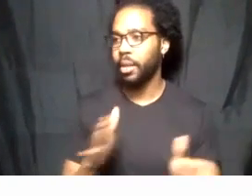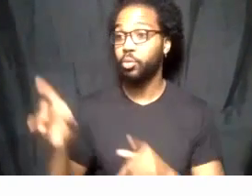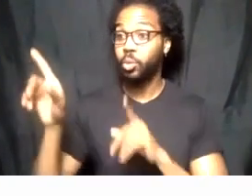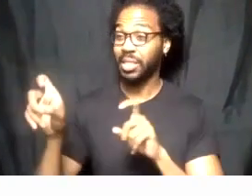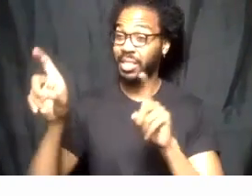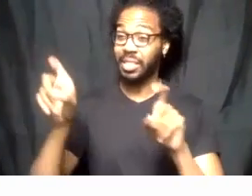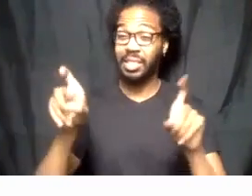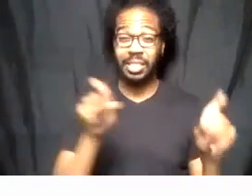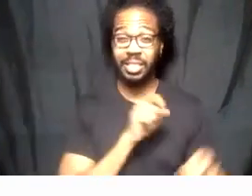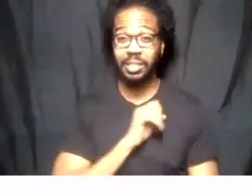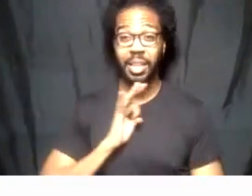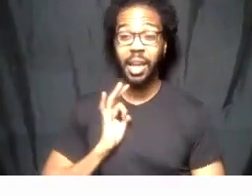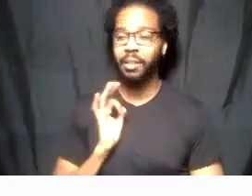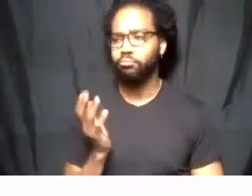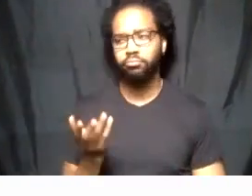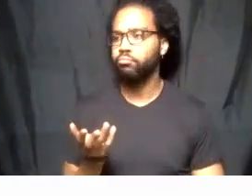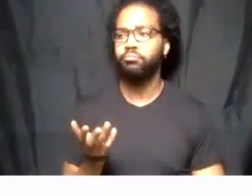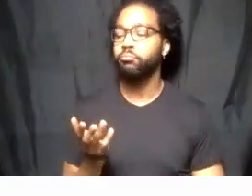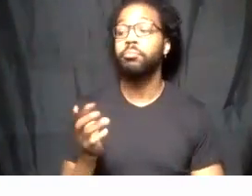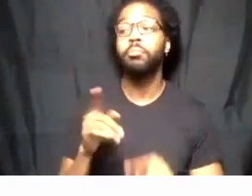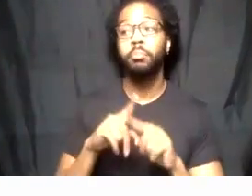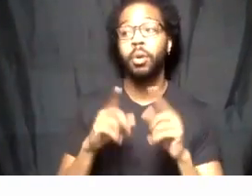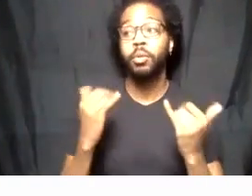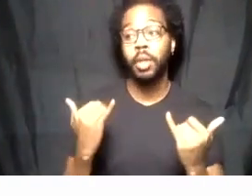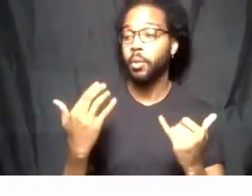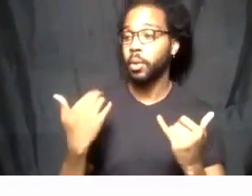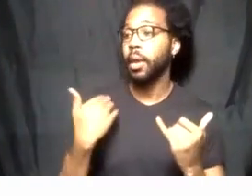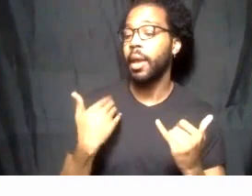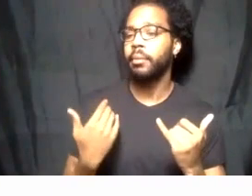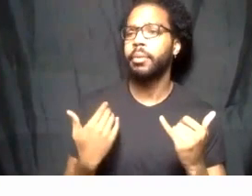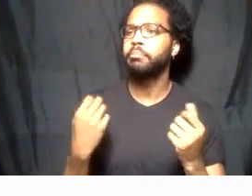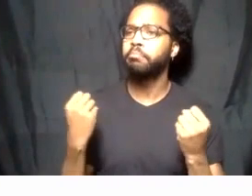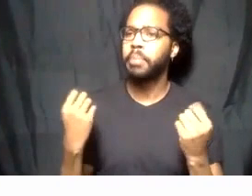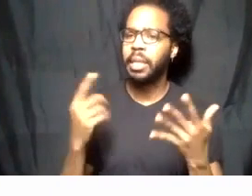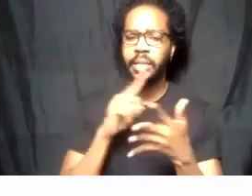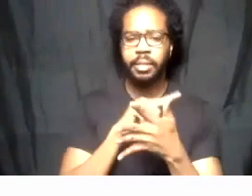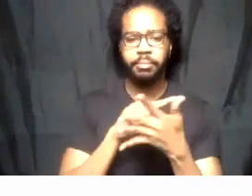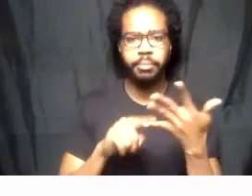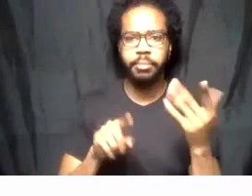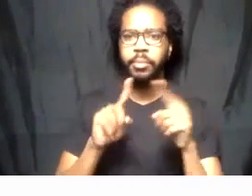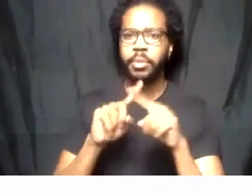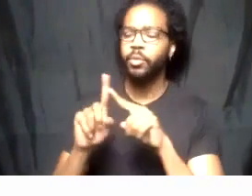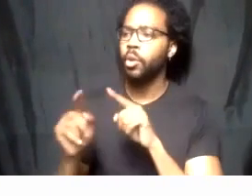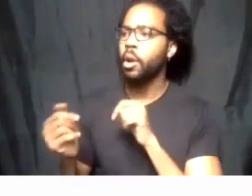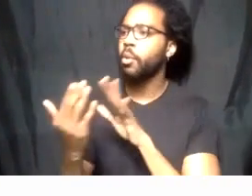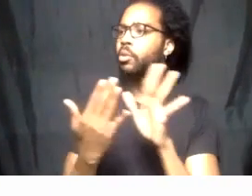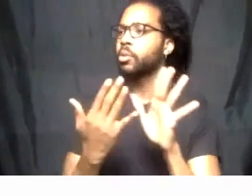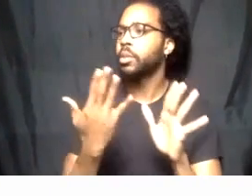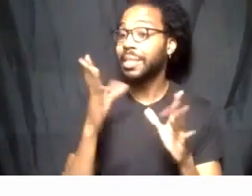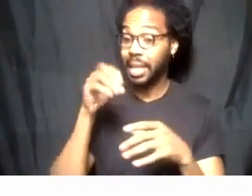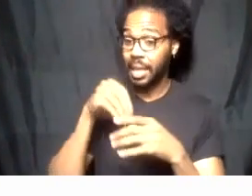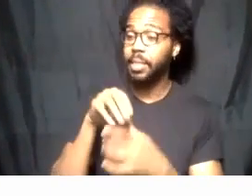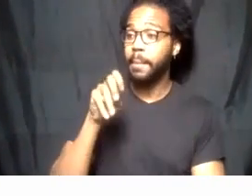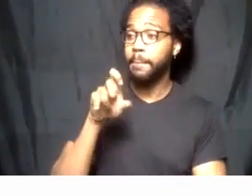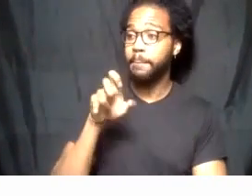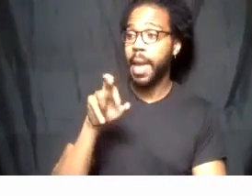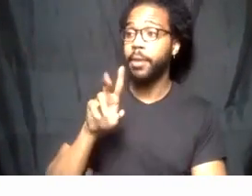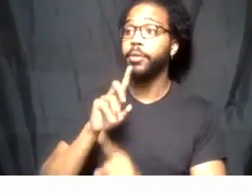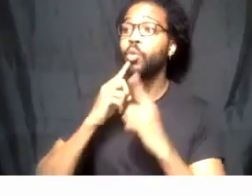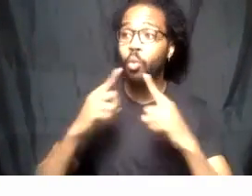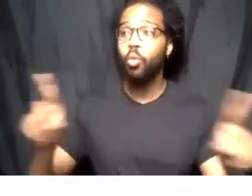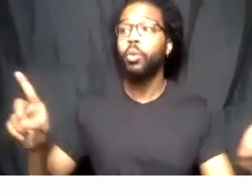staff. What there are, though, are a number of different measures in the mayor's order,